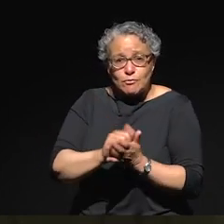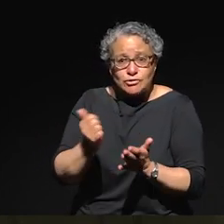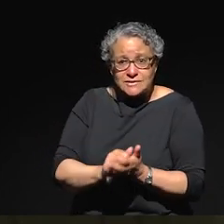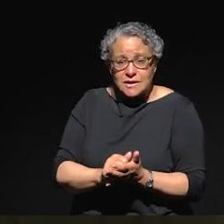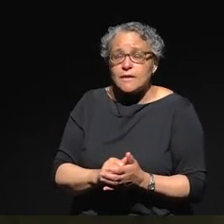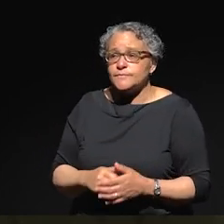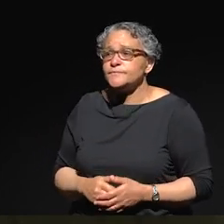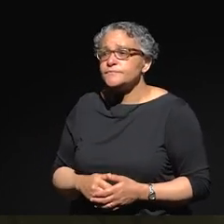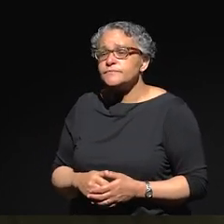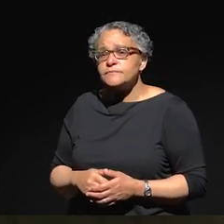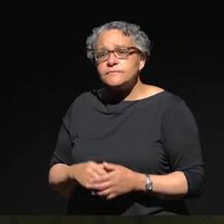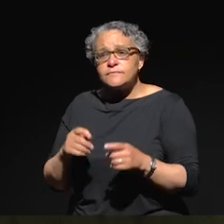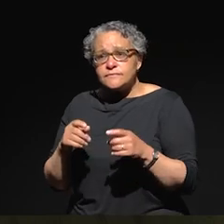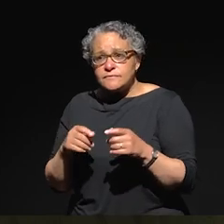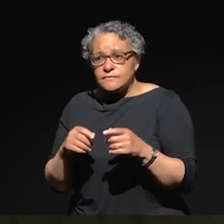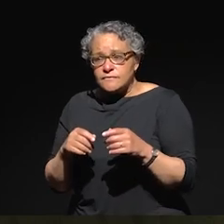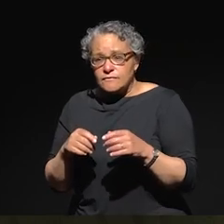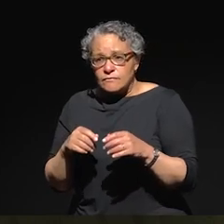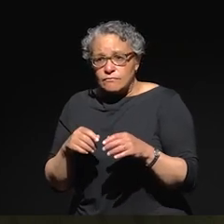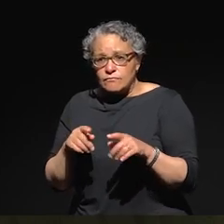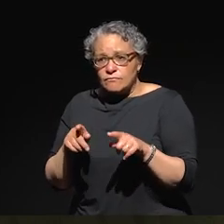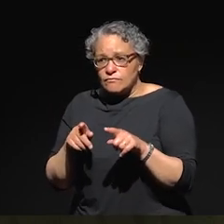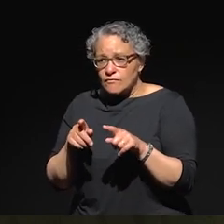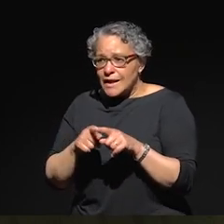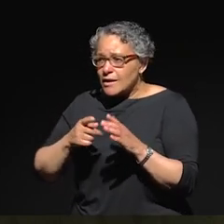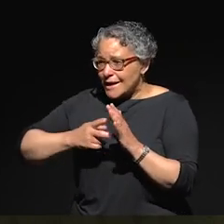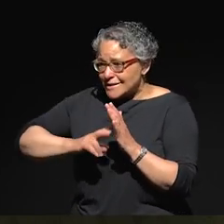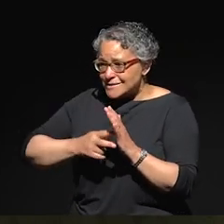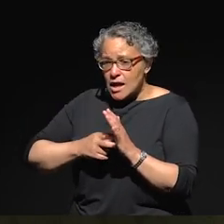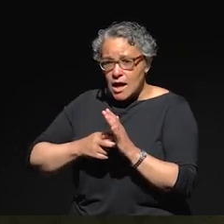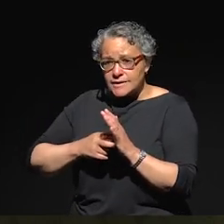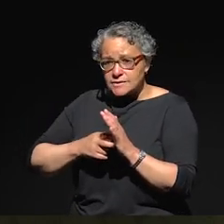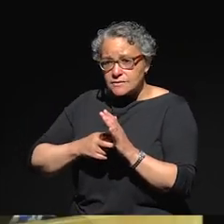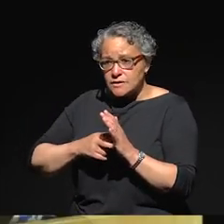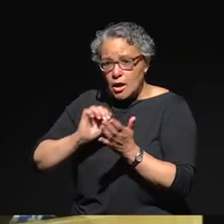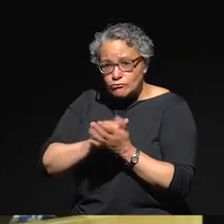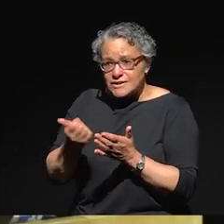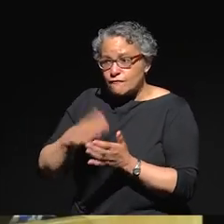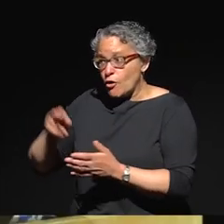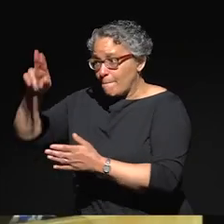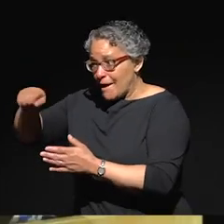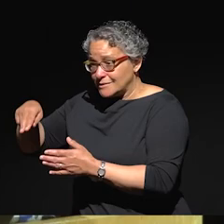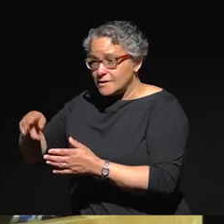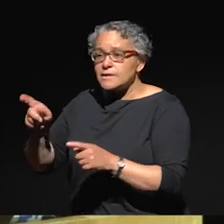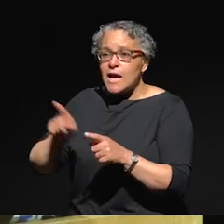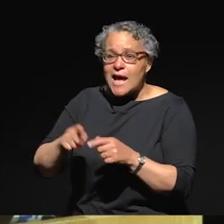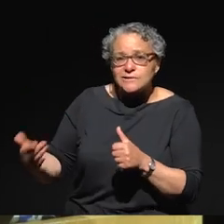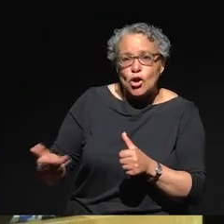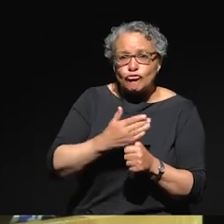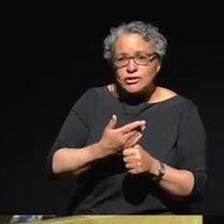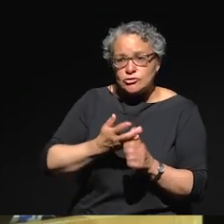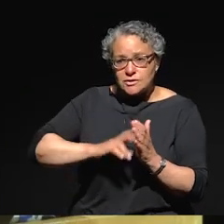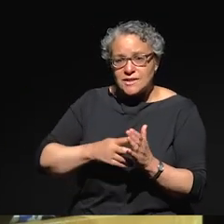did prints after designs that he did for painting and so on. So it was not just original and reproductions of, or